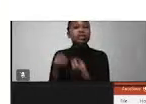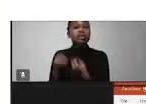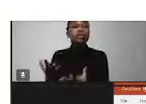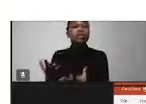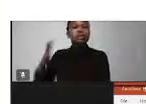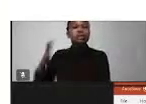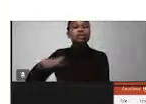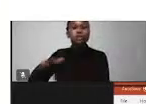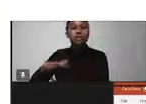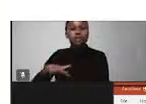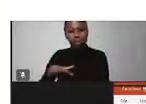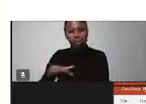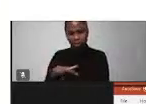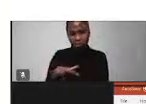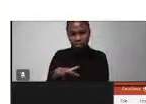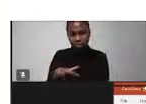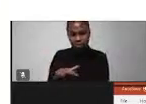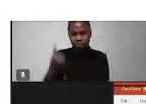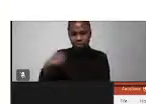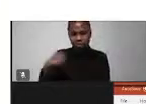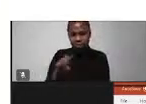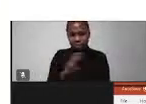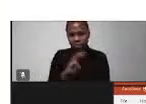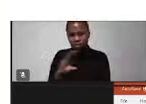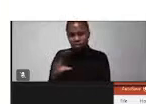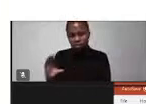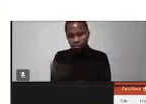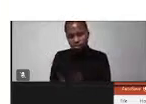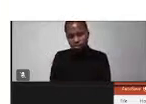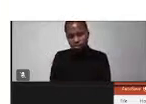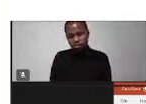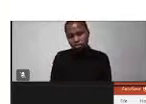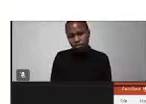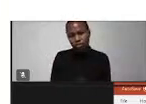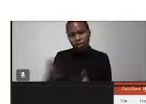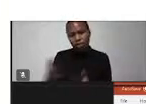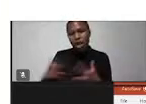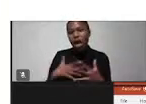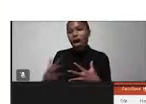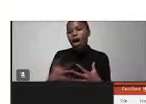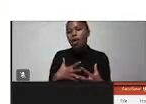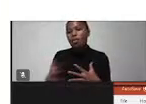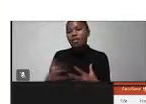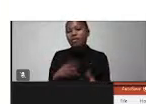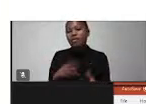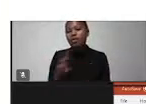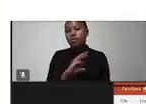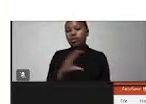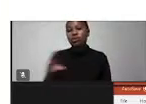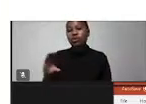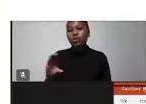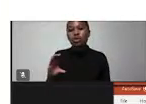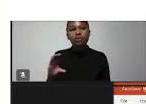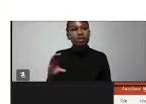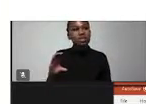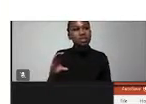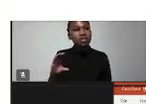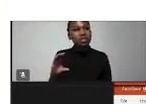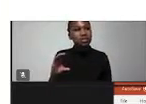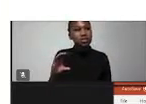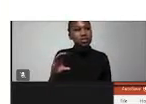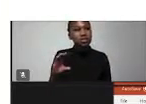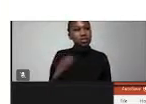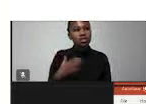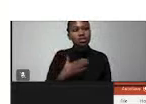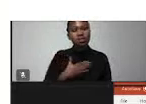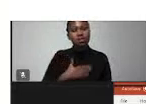to export promotion from West Coast perspective. However, exporters in the Western Cape are confronted by multiple constraints,